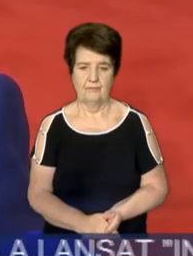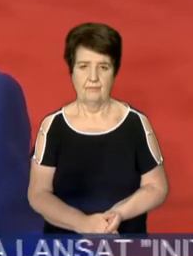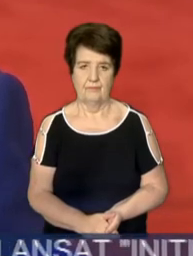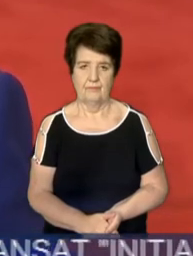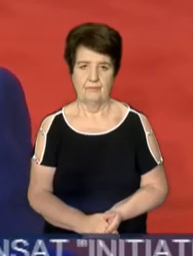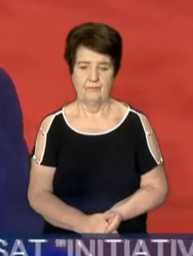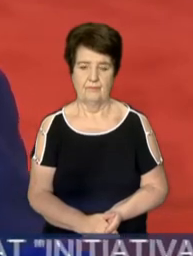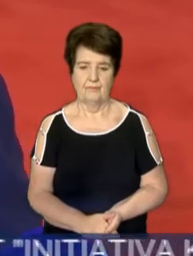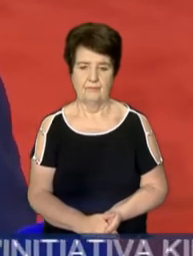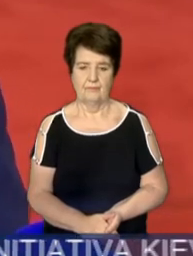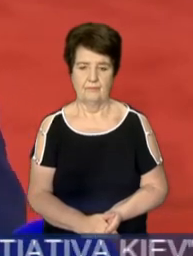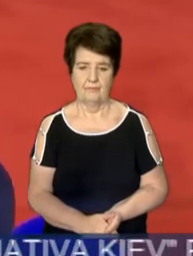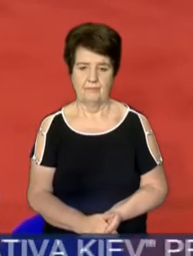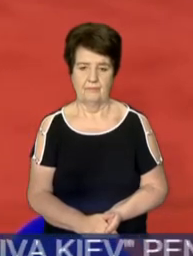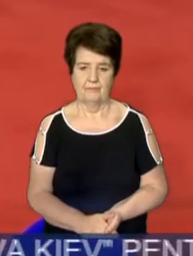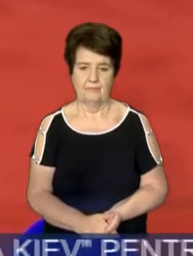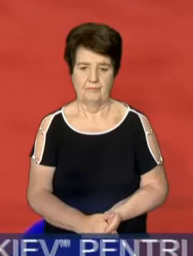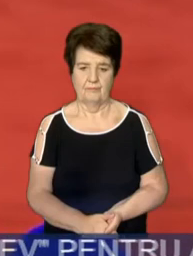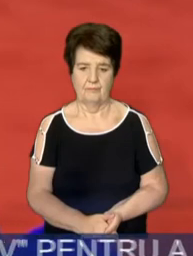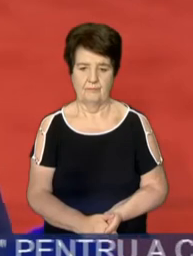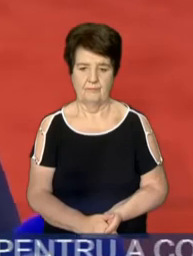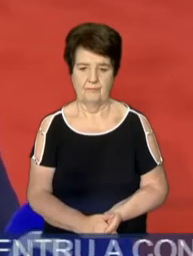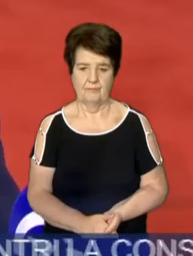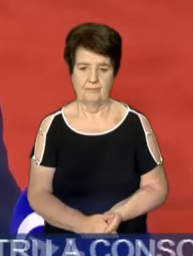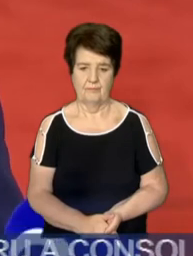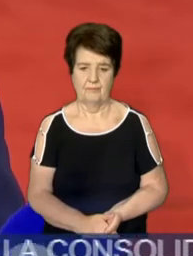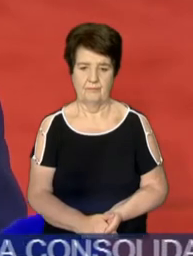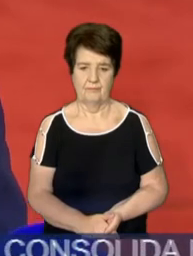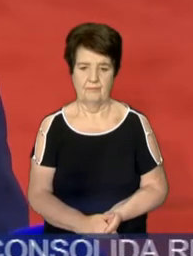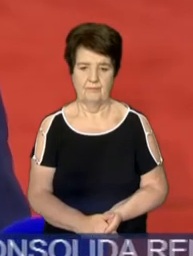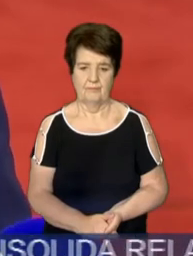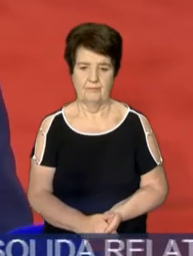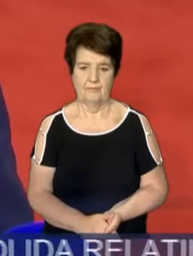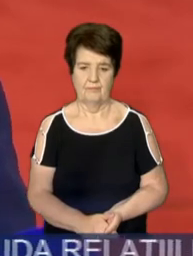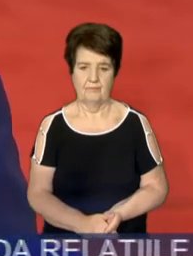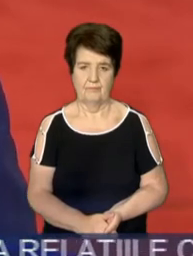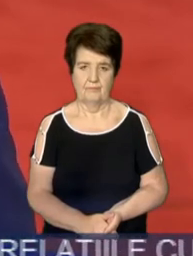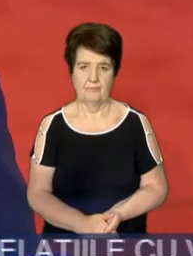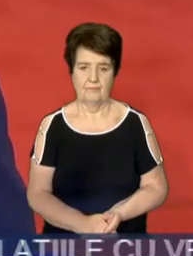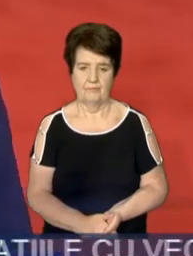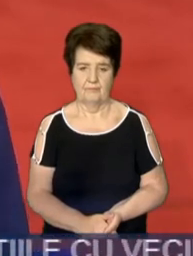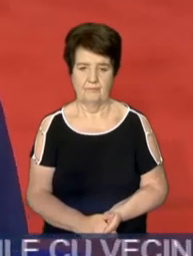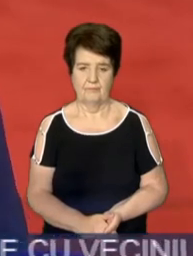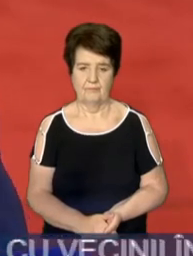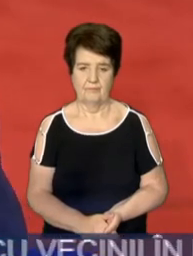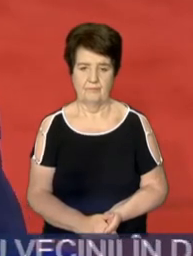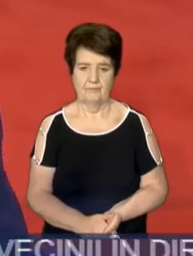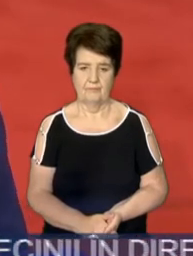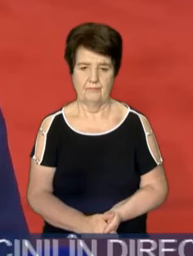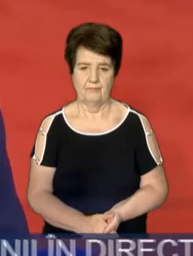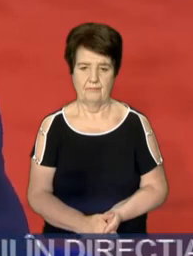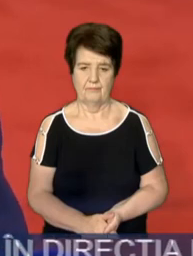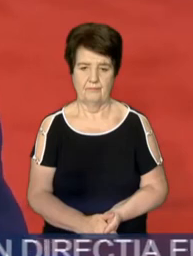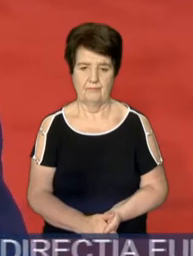happening today in Ukraine. So we have in front of us a wide agenda, a very important meeting, informal